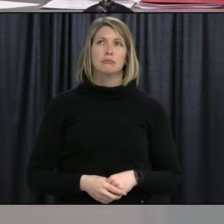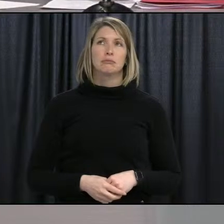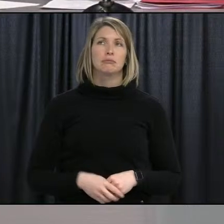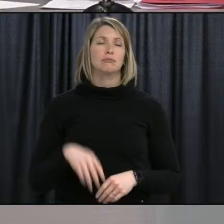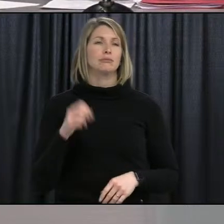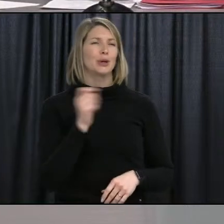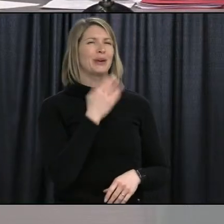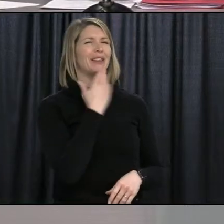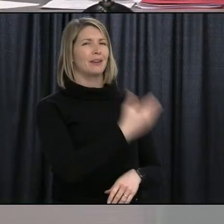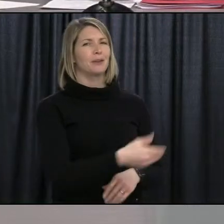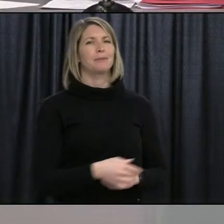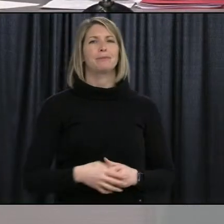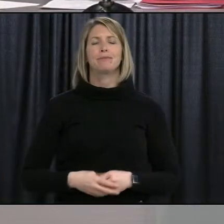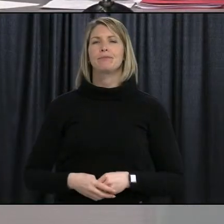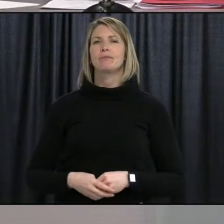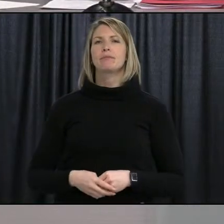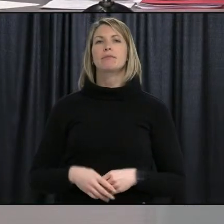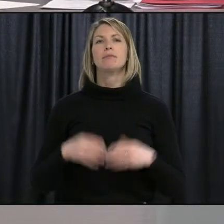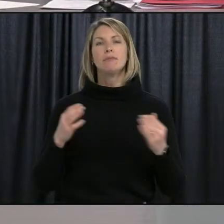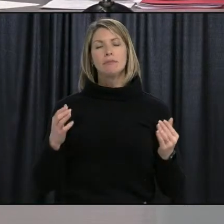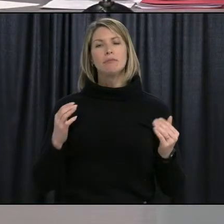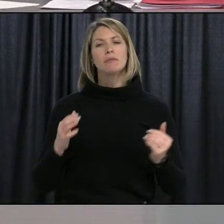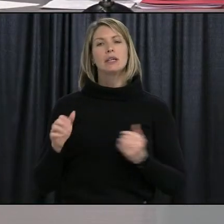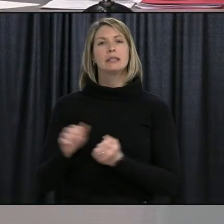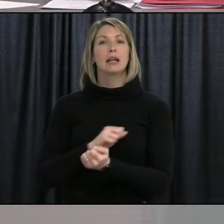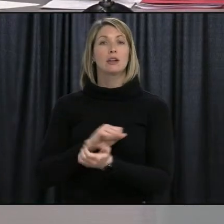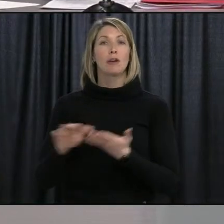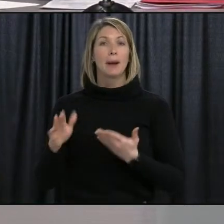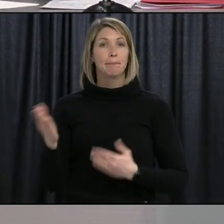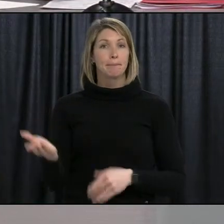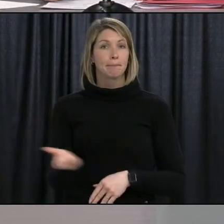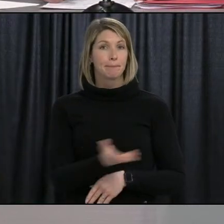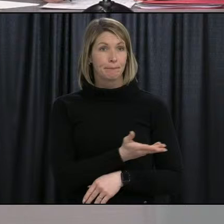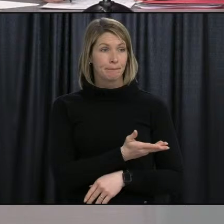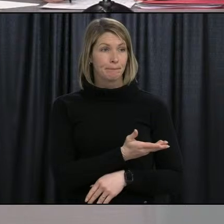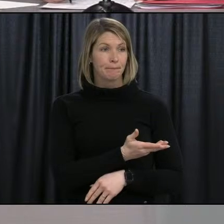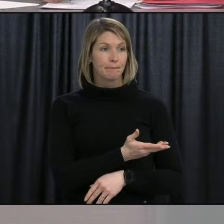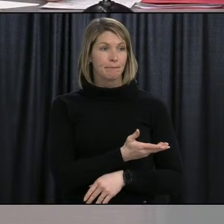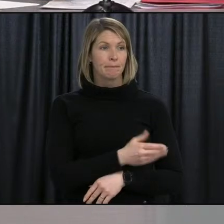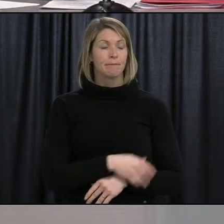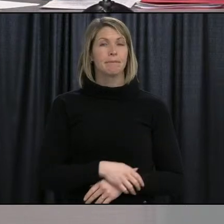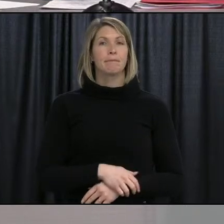Okay, thank you very much. Peter Jackson with the Telegram. Do you have a final question?